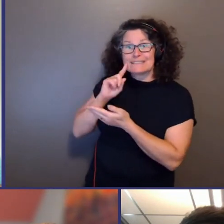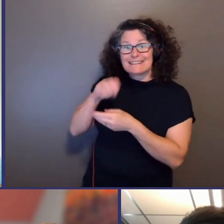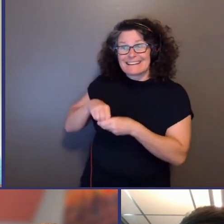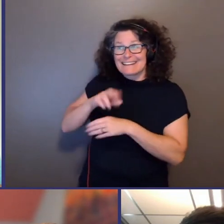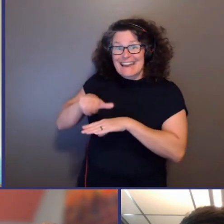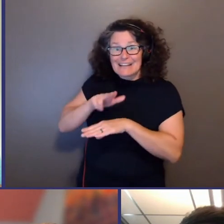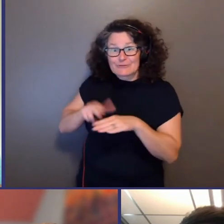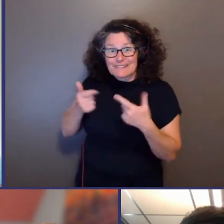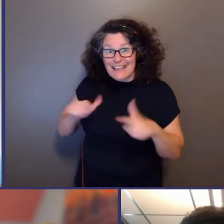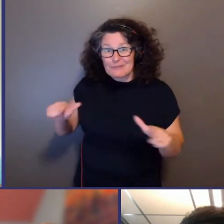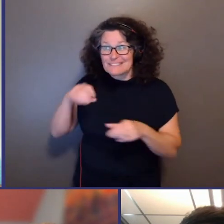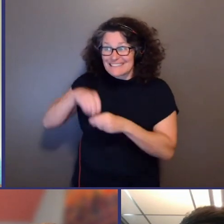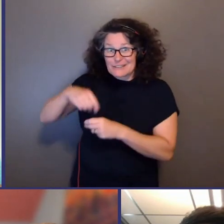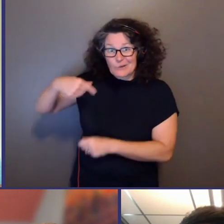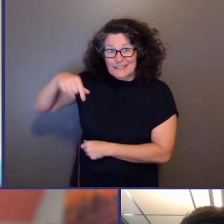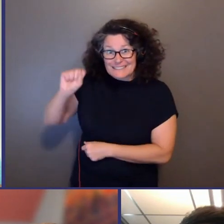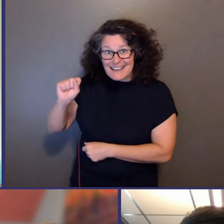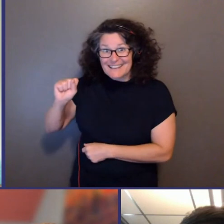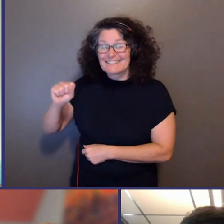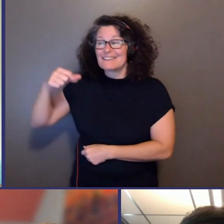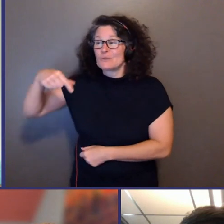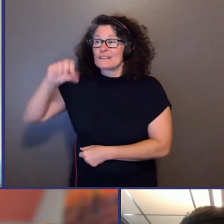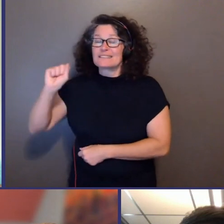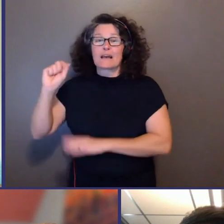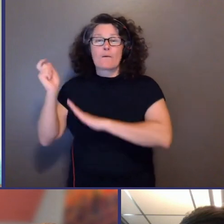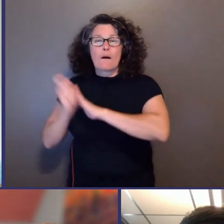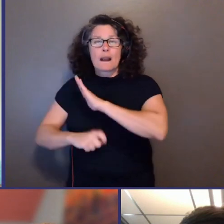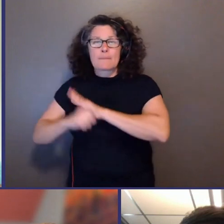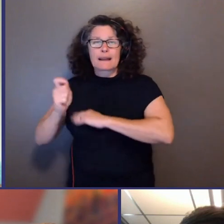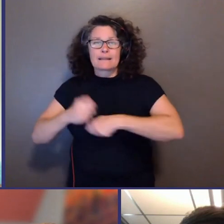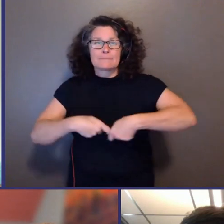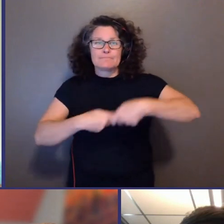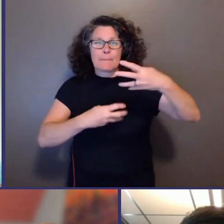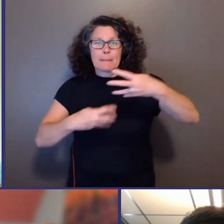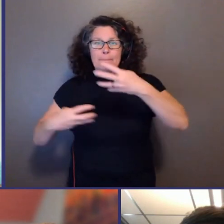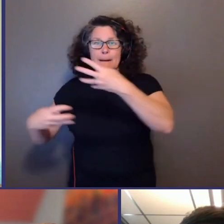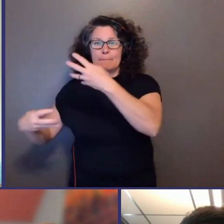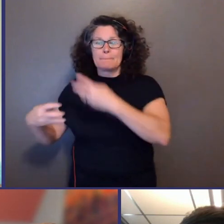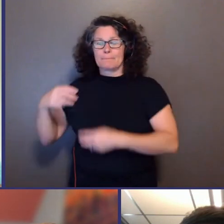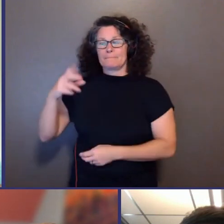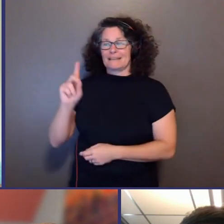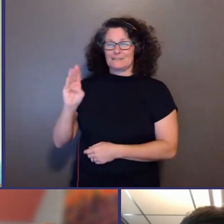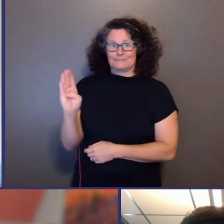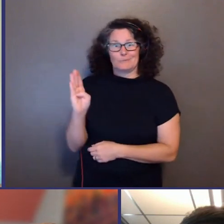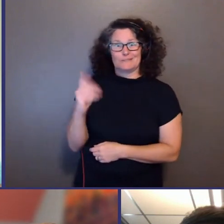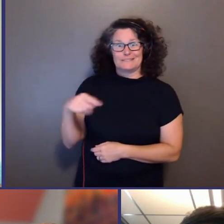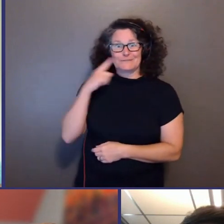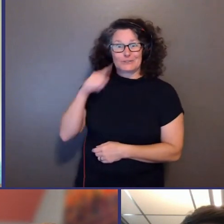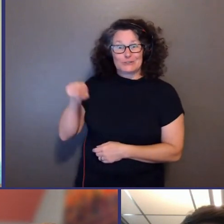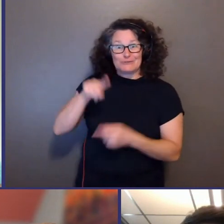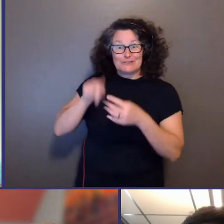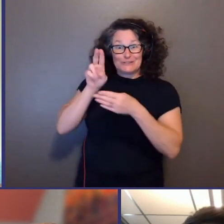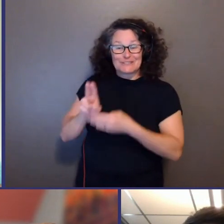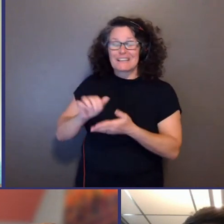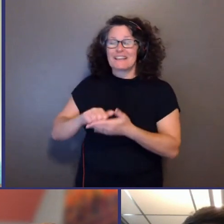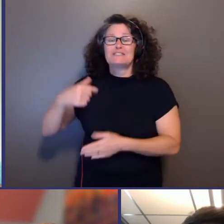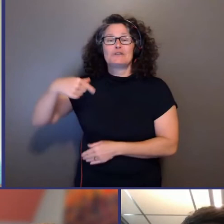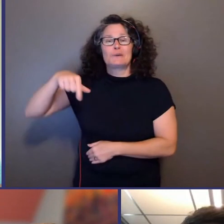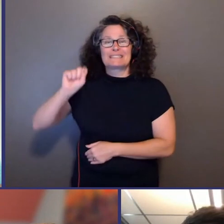in QuickSight, and then QuickSight can automatically pop up those dashboards for you. So that's the QuickSight Q